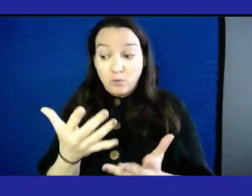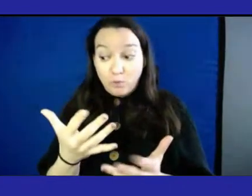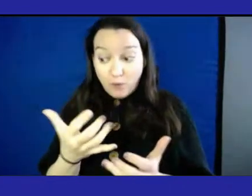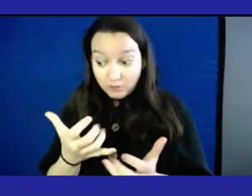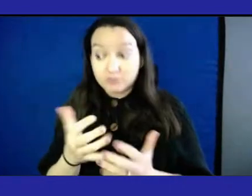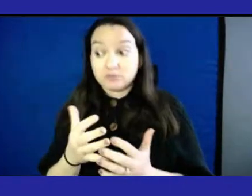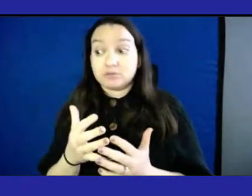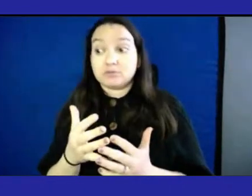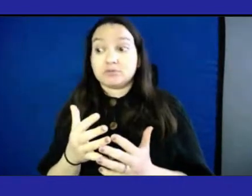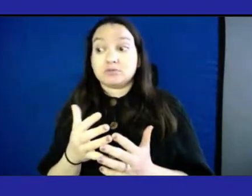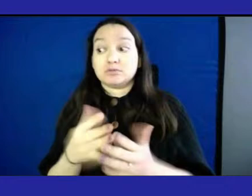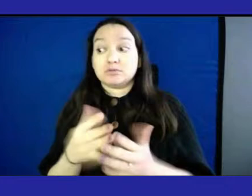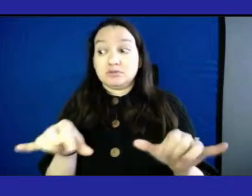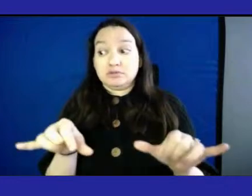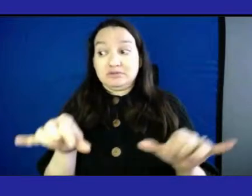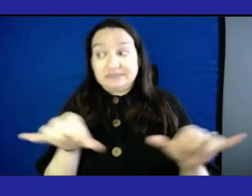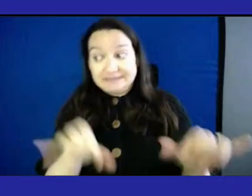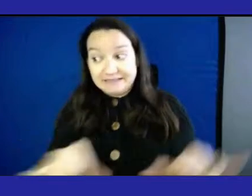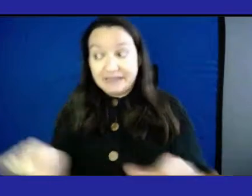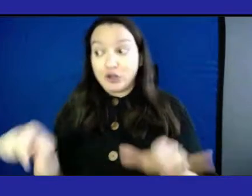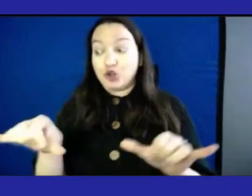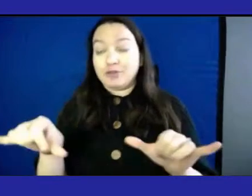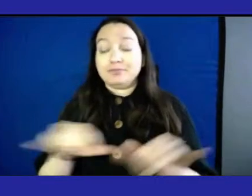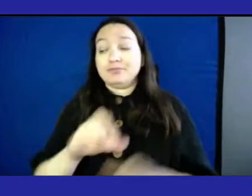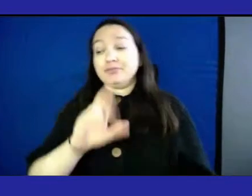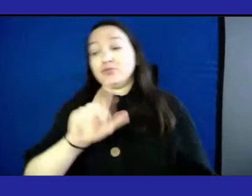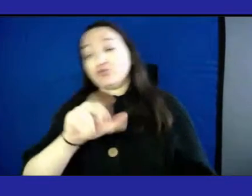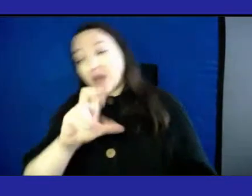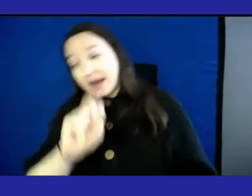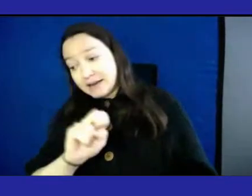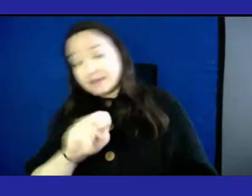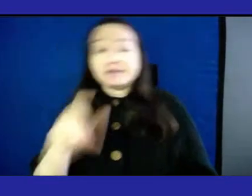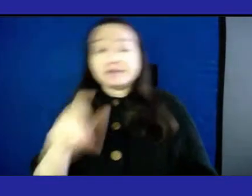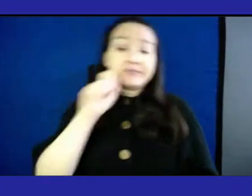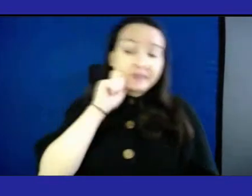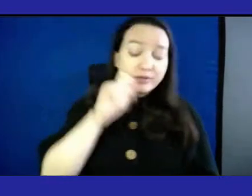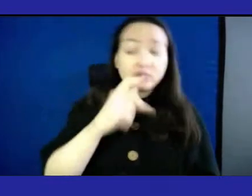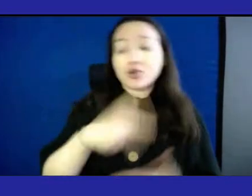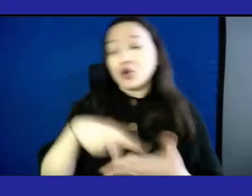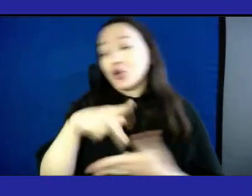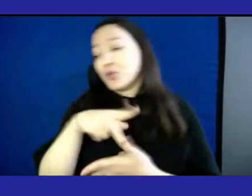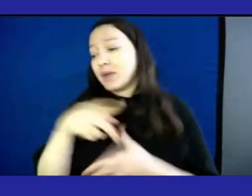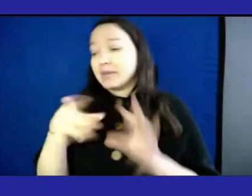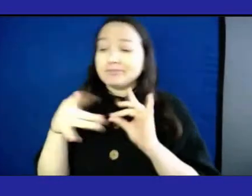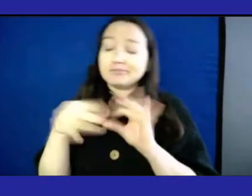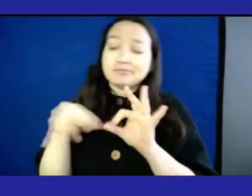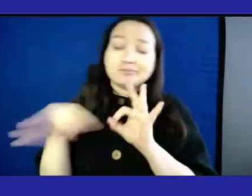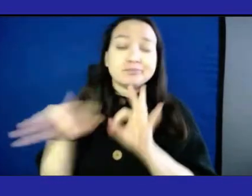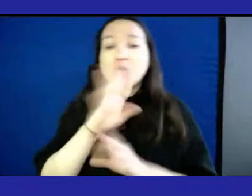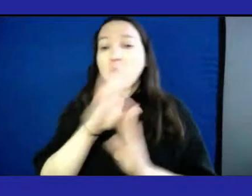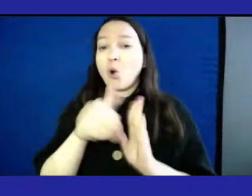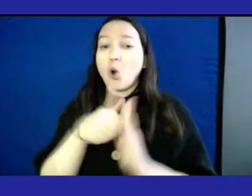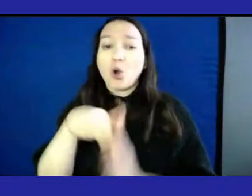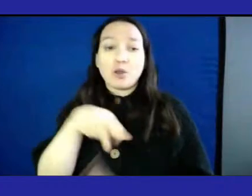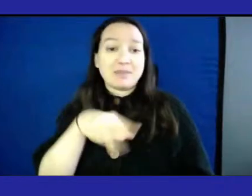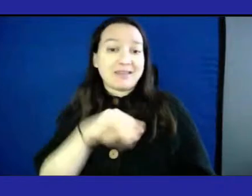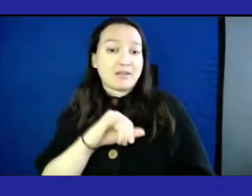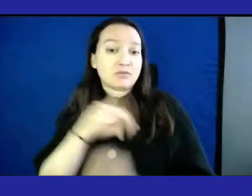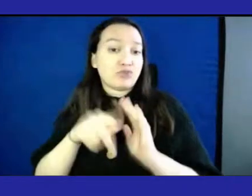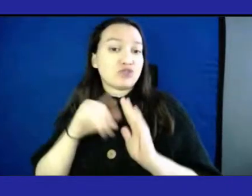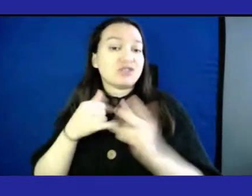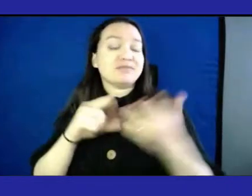to have a standard kind of race, ethnicity, primary language spoken applied to all of our PI projects? And then the fourth one could be